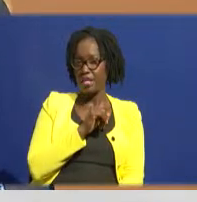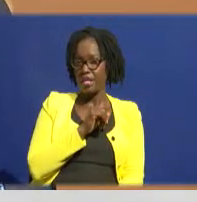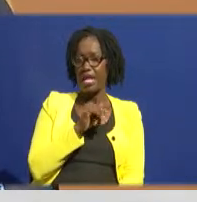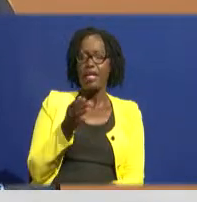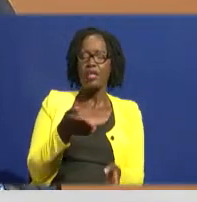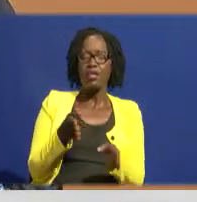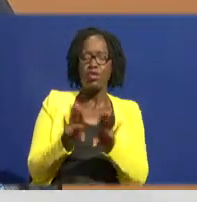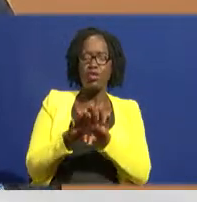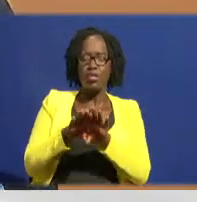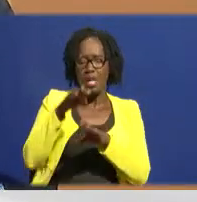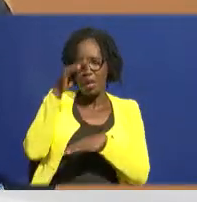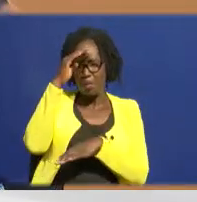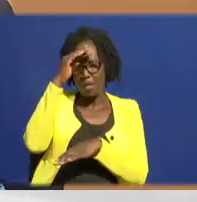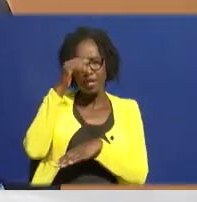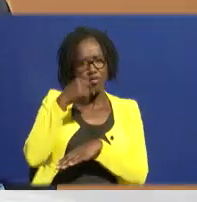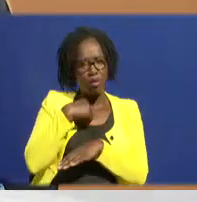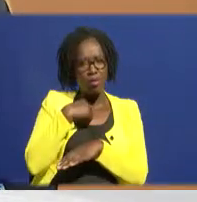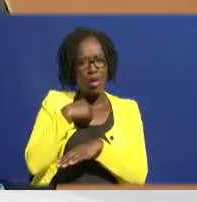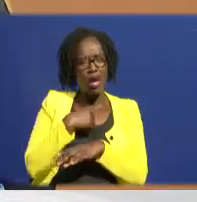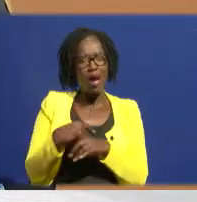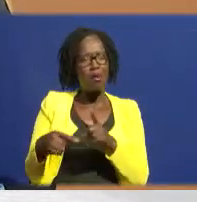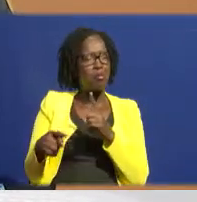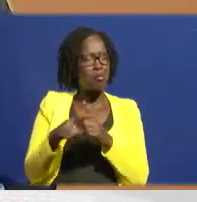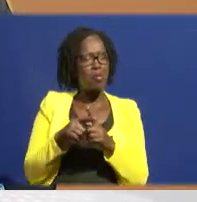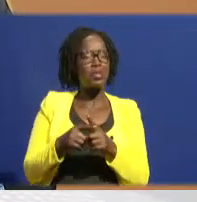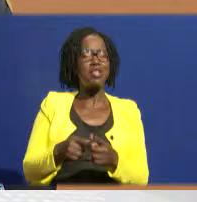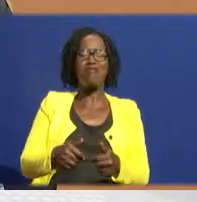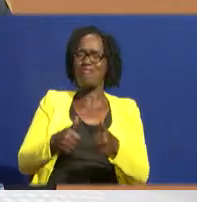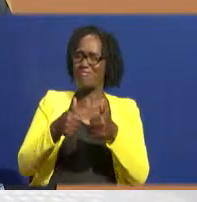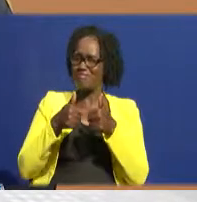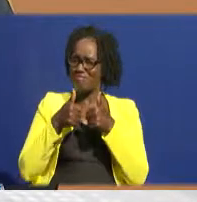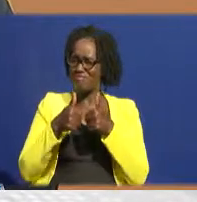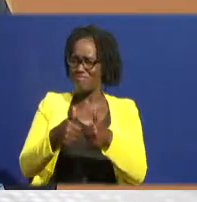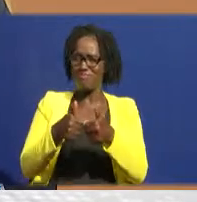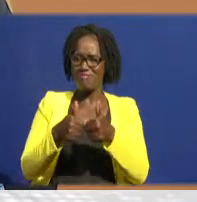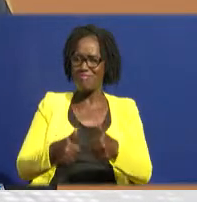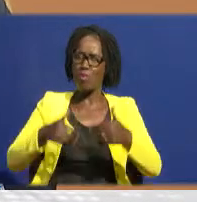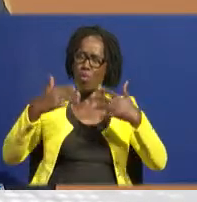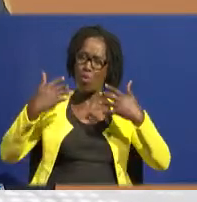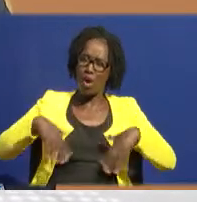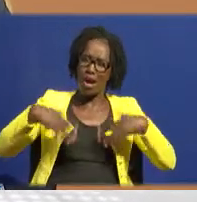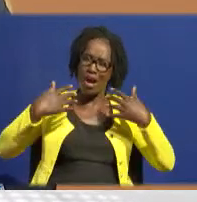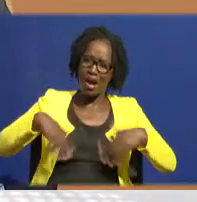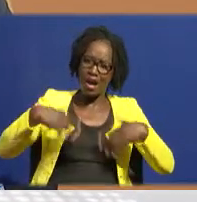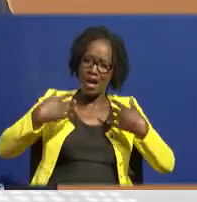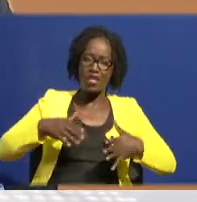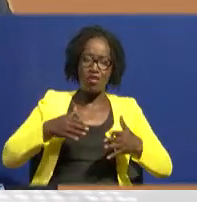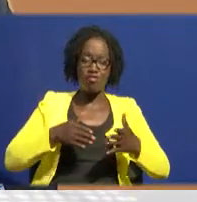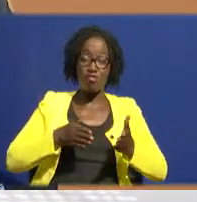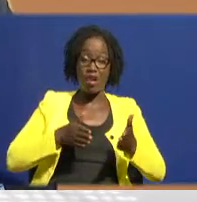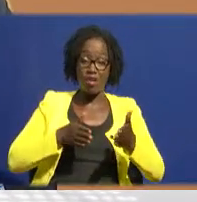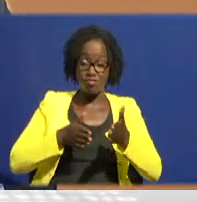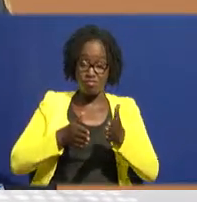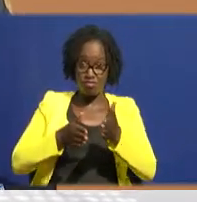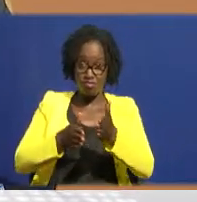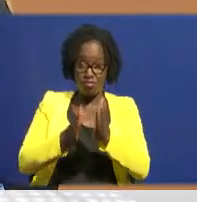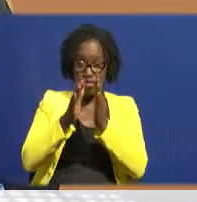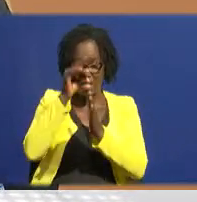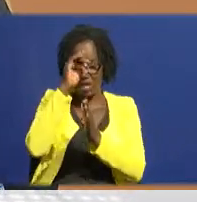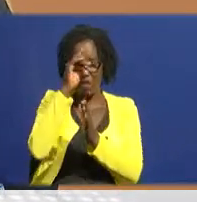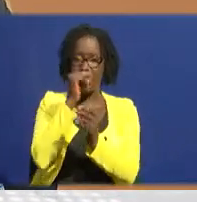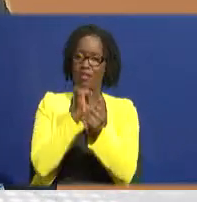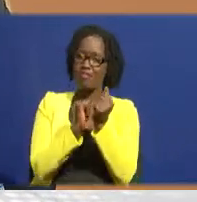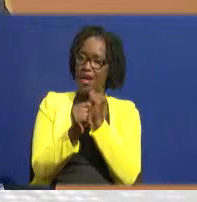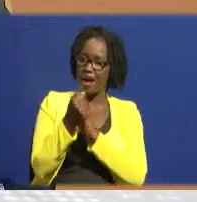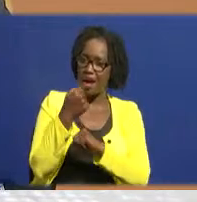the closing of the bars for me is a very positive move, very wonderful trajectory that the government is taking. And even yesterday, as I